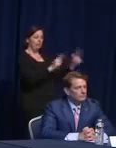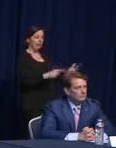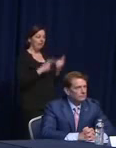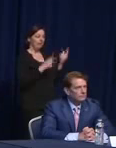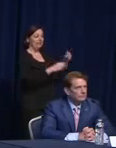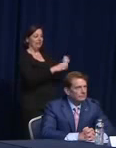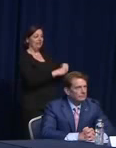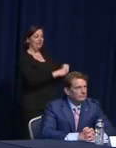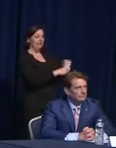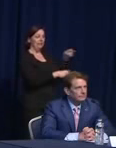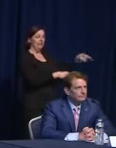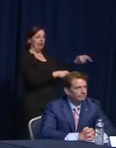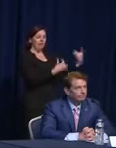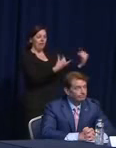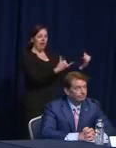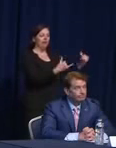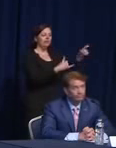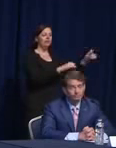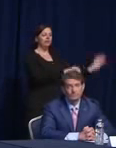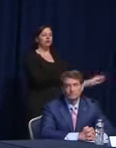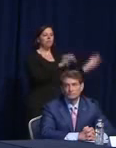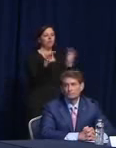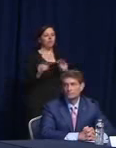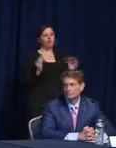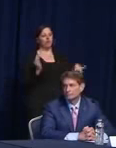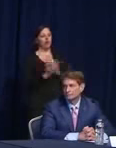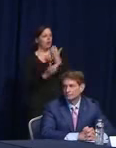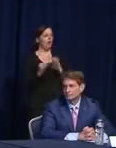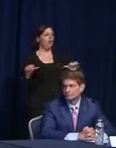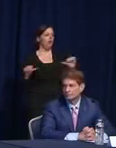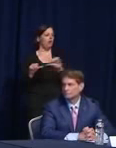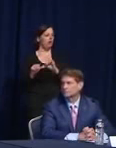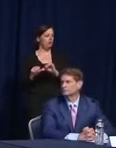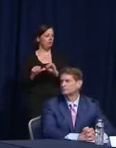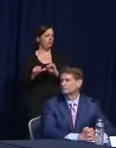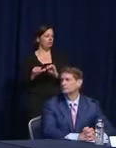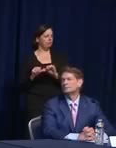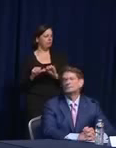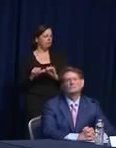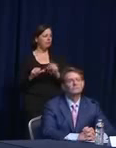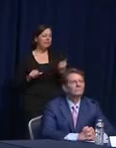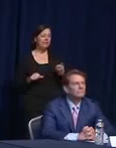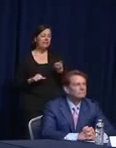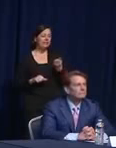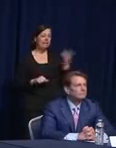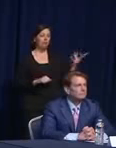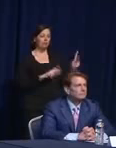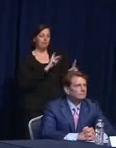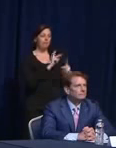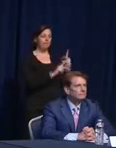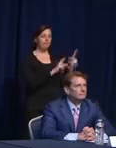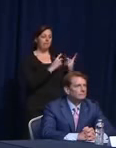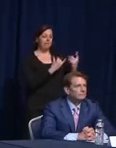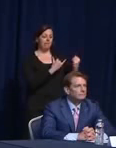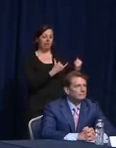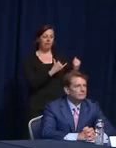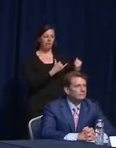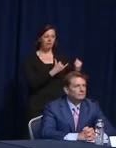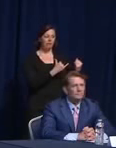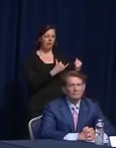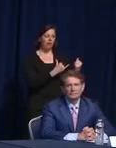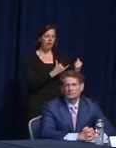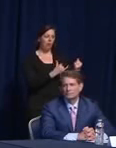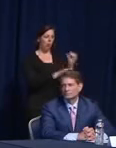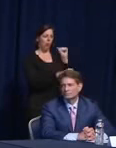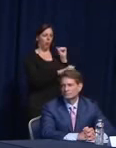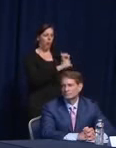who are inhabiting that location. There's a number of, from what I understand, office-type